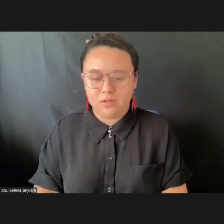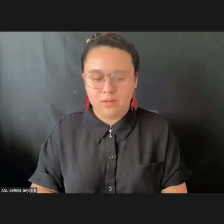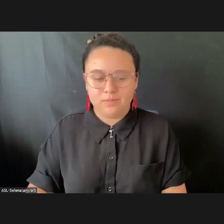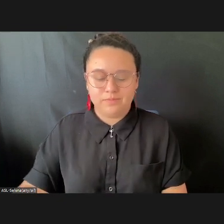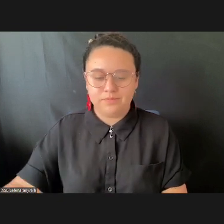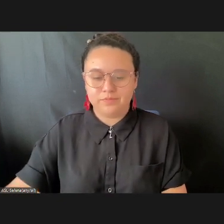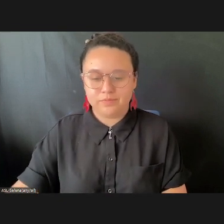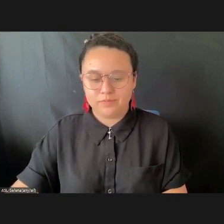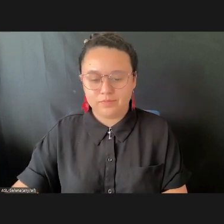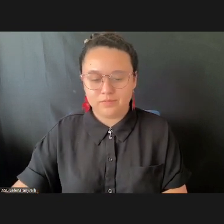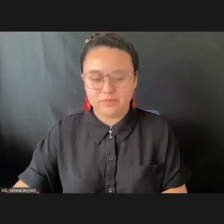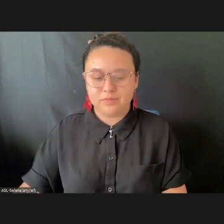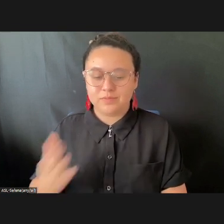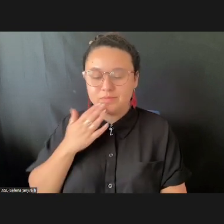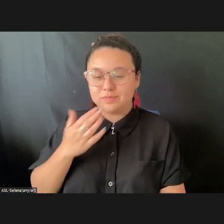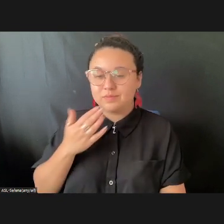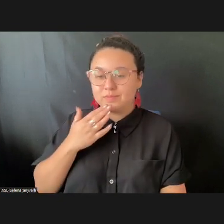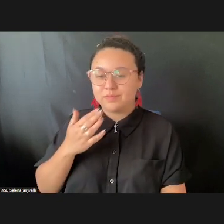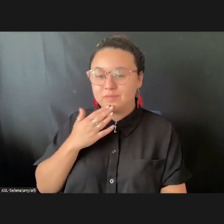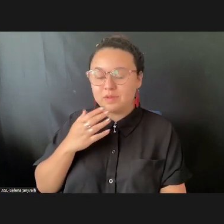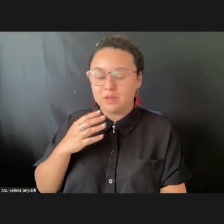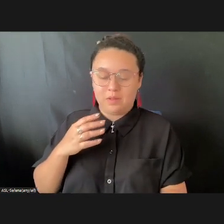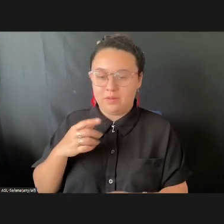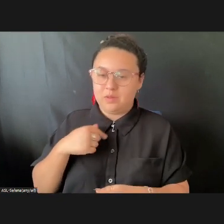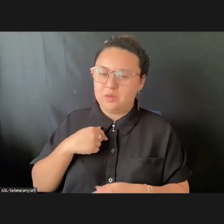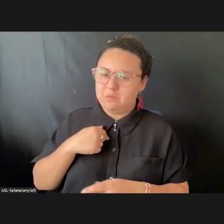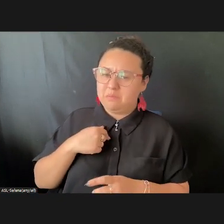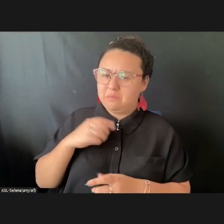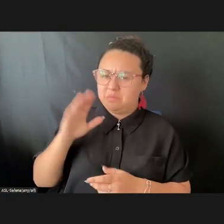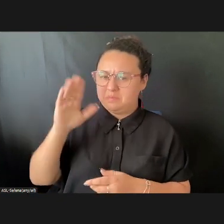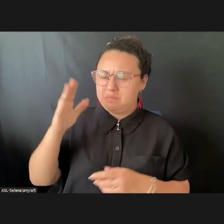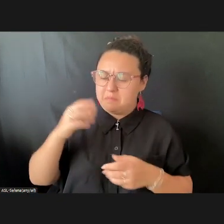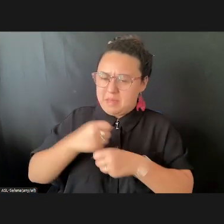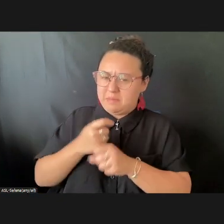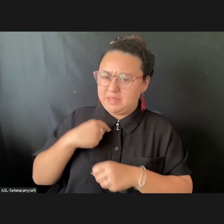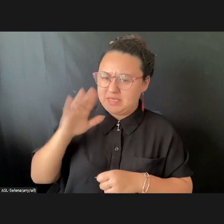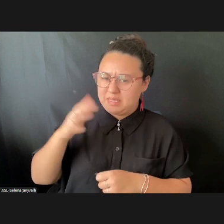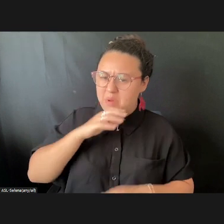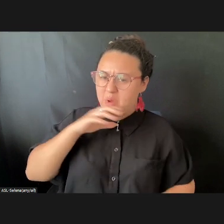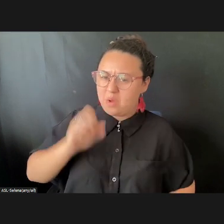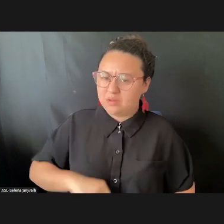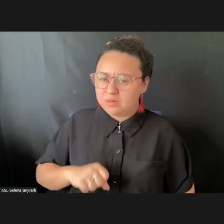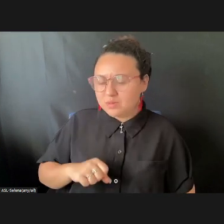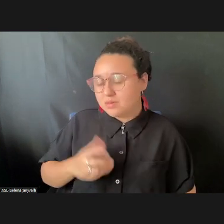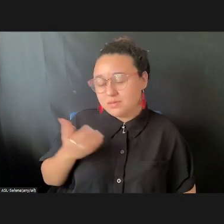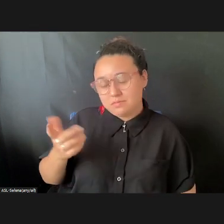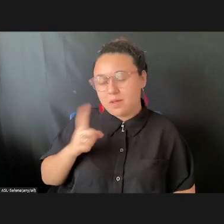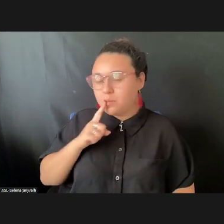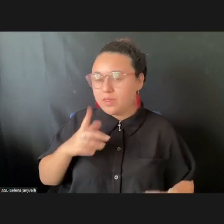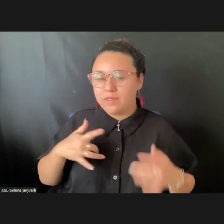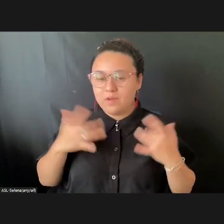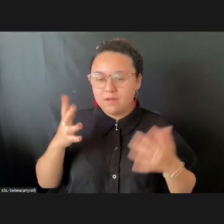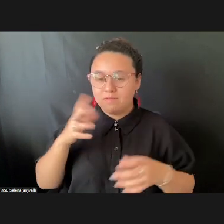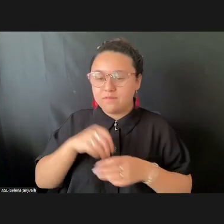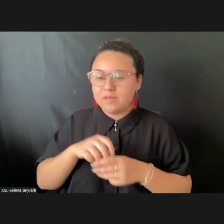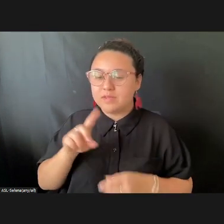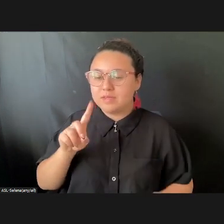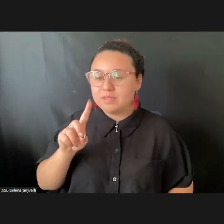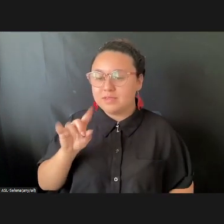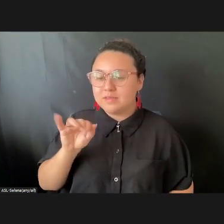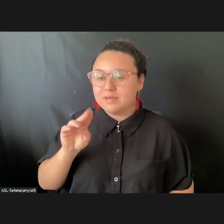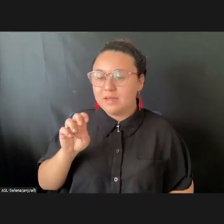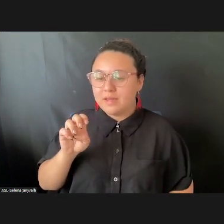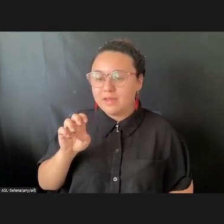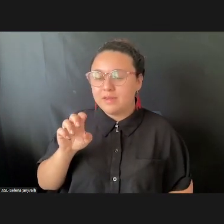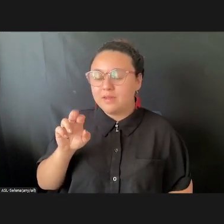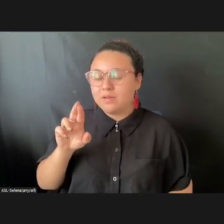Well, thank you, Jacqueline. You make me sound ancient. Well, you know, I'm thrilled to have been part of the Diane Rodriguez Teatrista